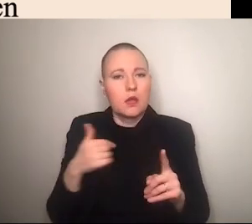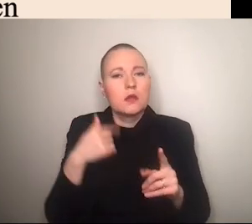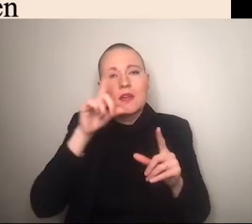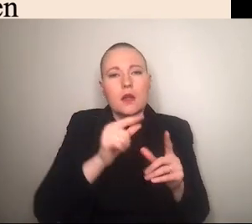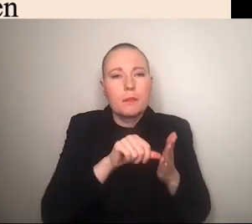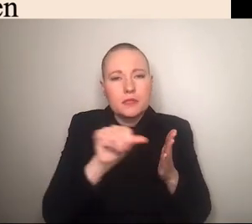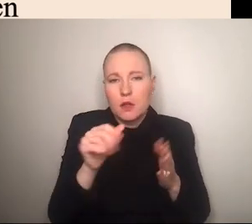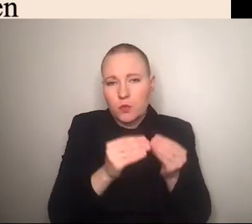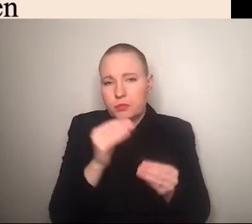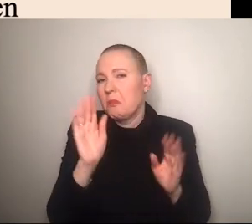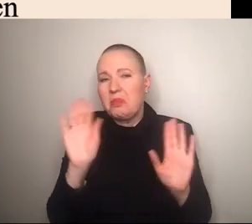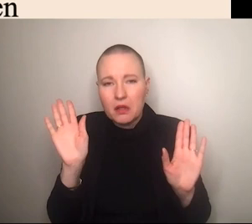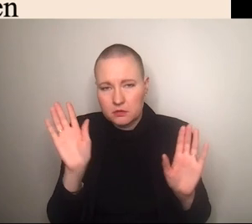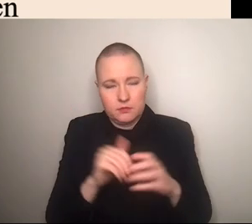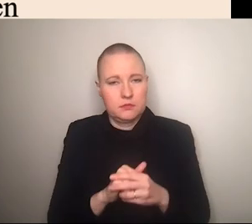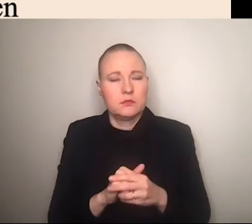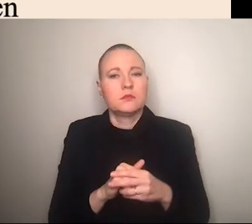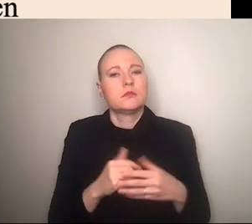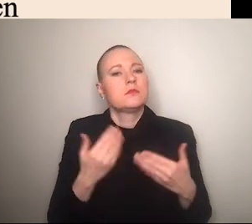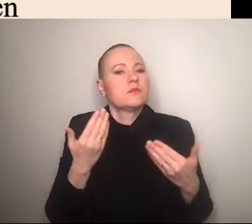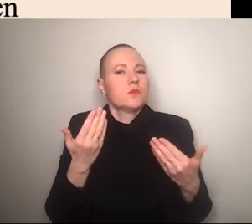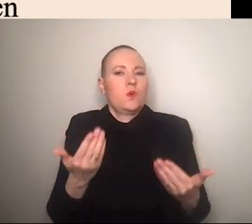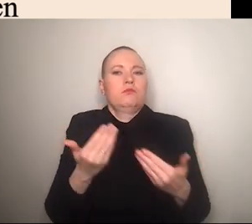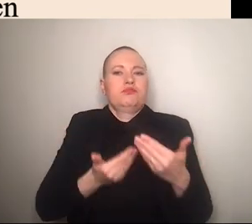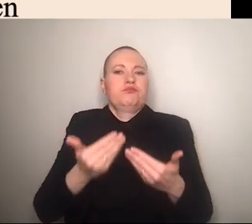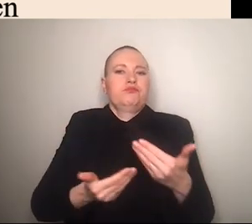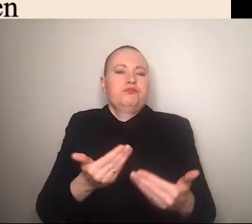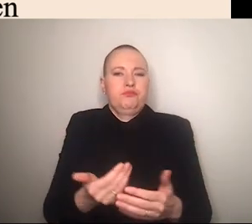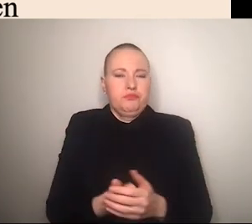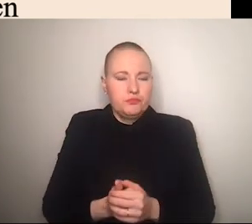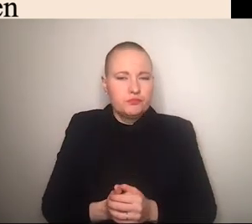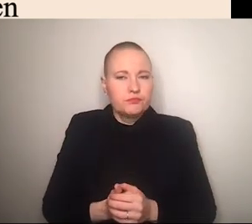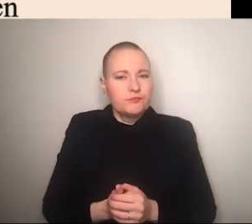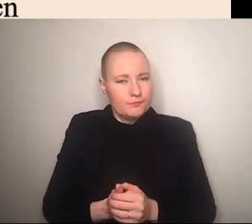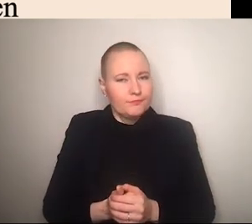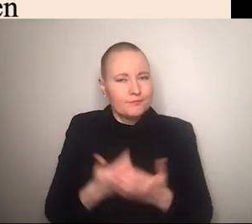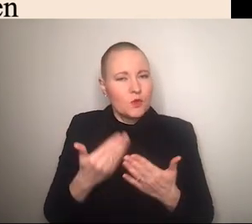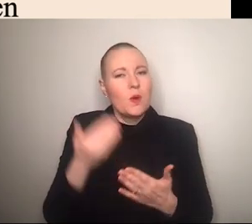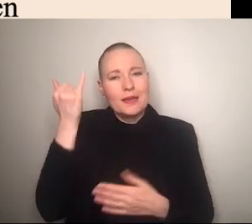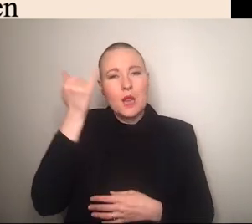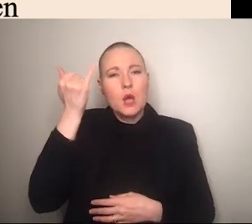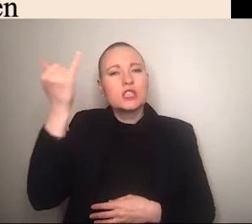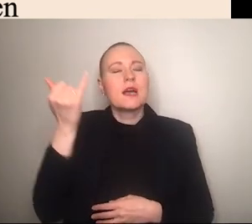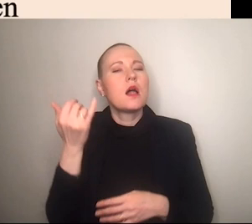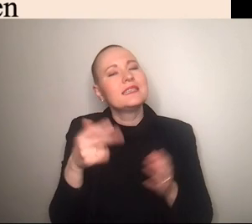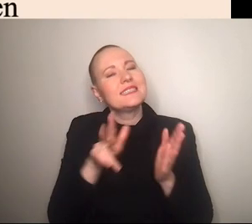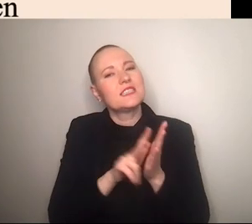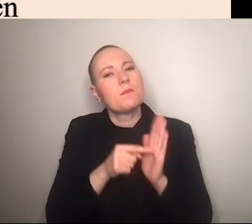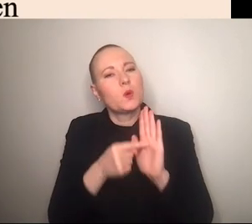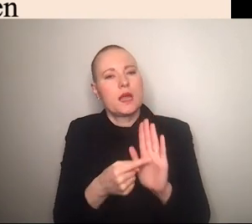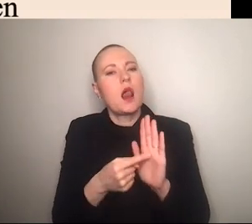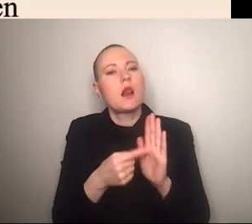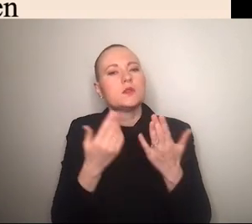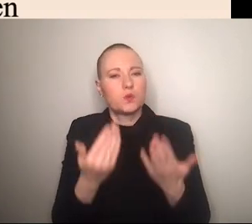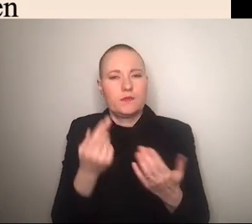auch hier sehen wir wieder genau wie so dieses ideologische testimonial aufgebaut wird also die